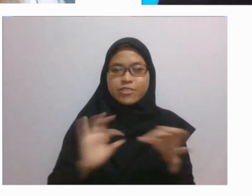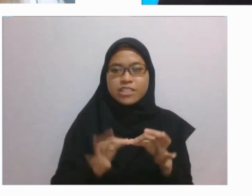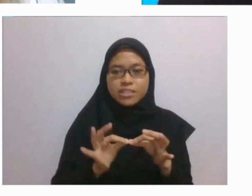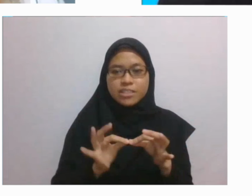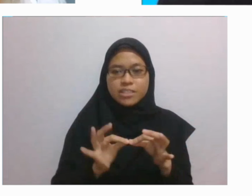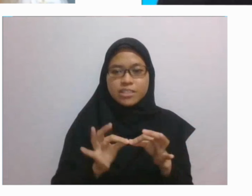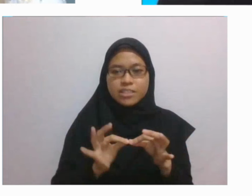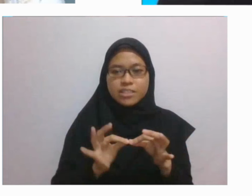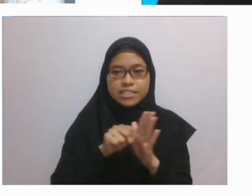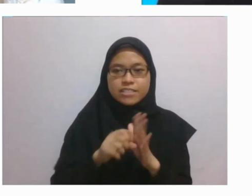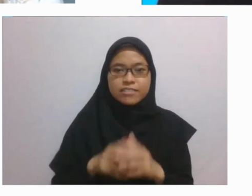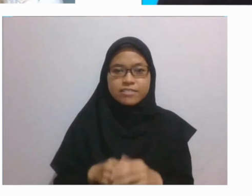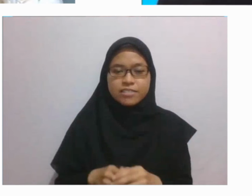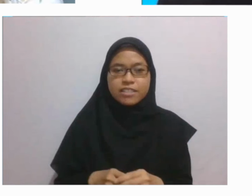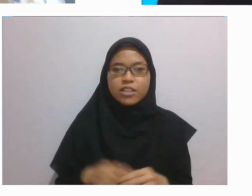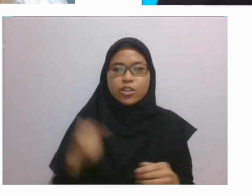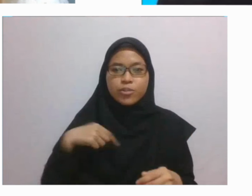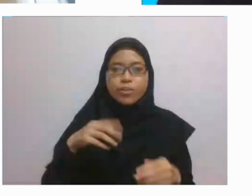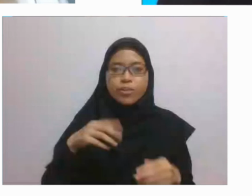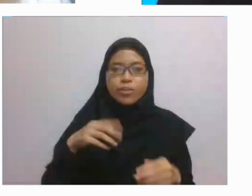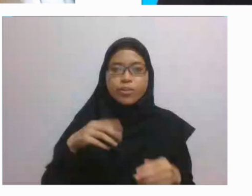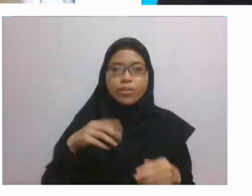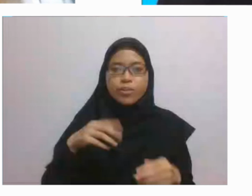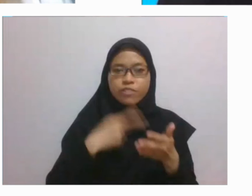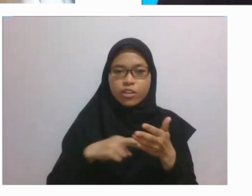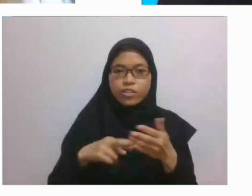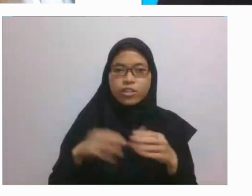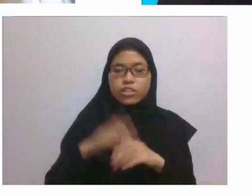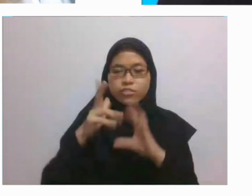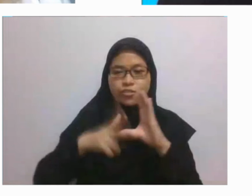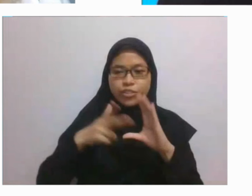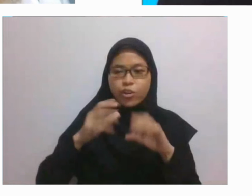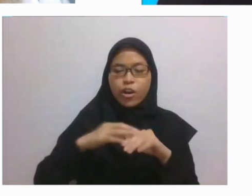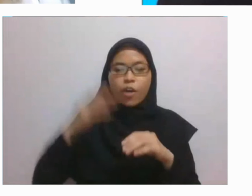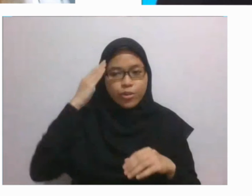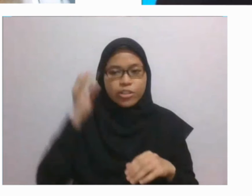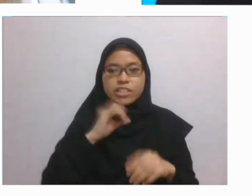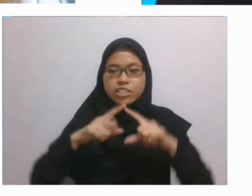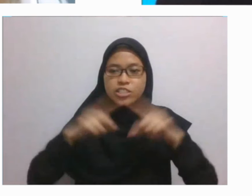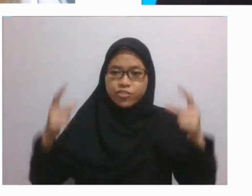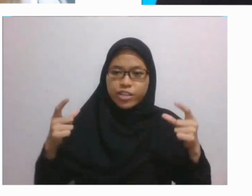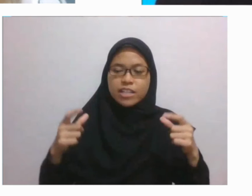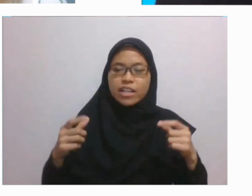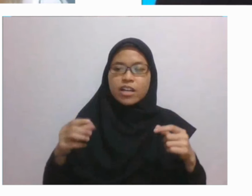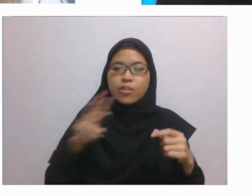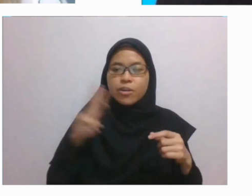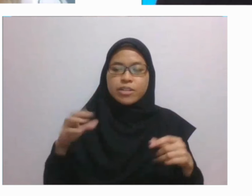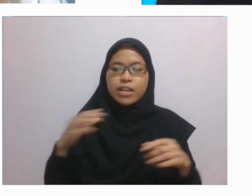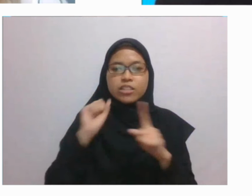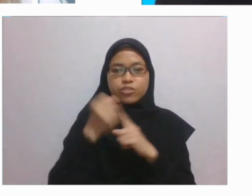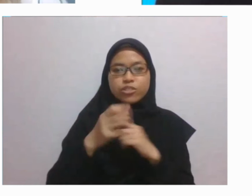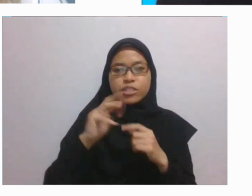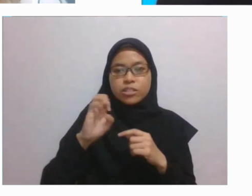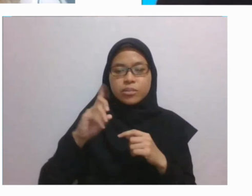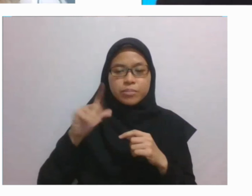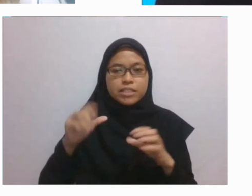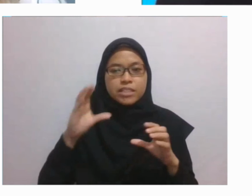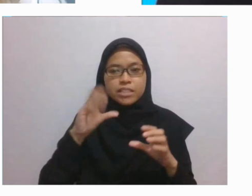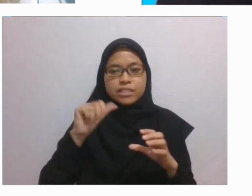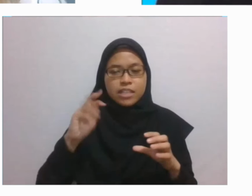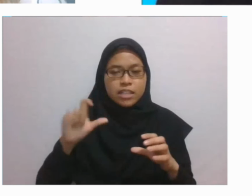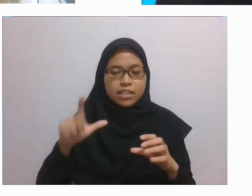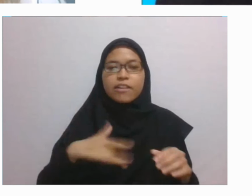session. We will be posting a recording of this video on our Knowledge is Great Lecture website and our social media channels within the next few days. So please feel free